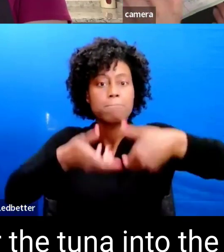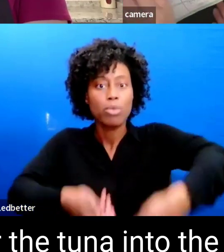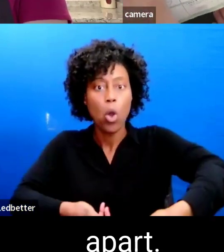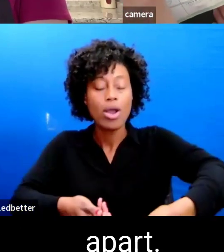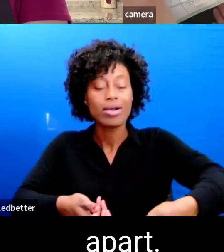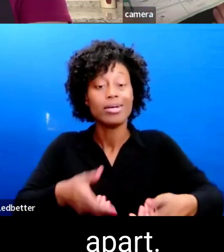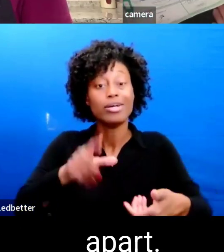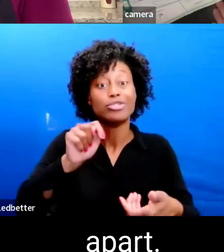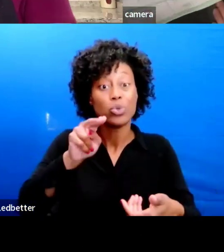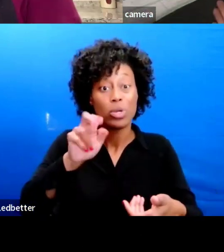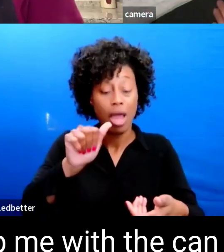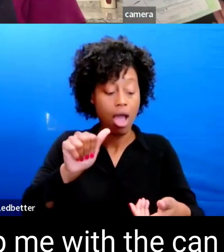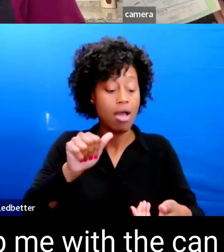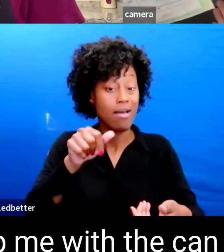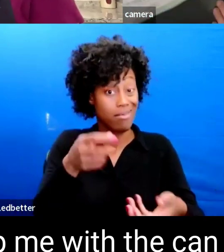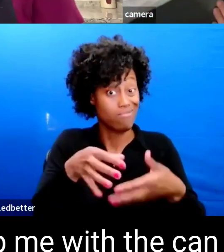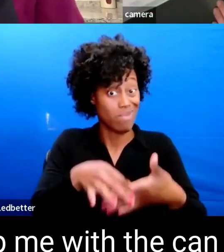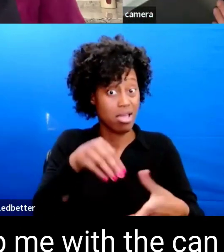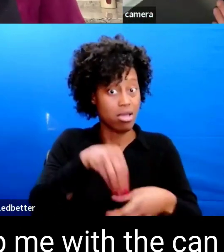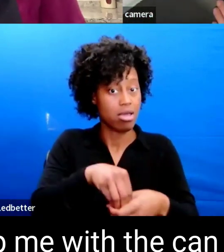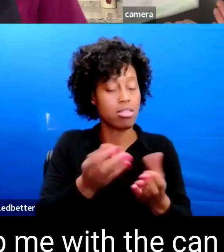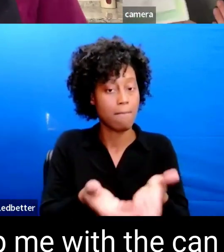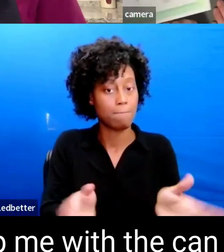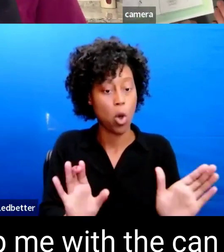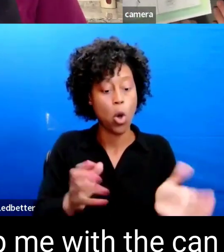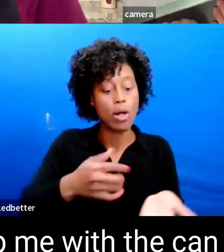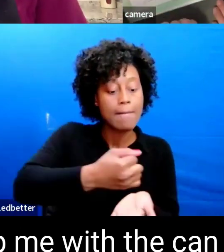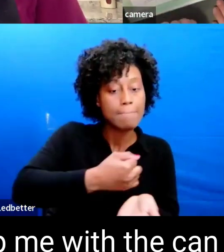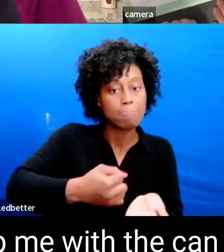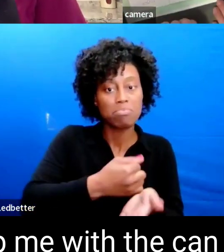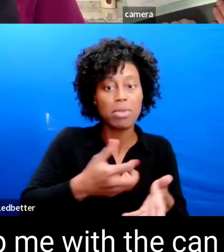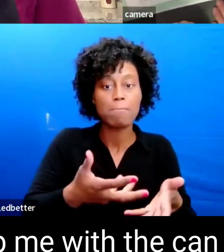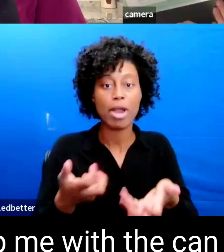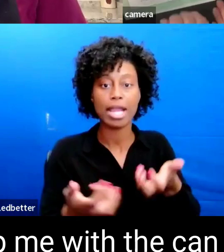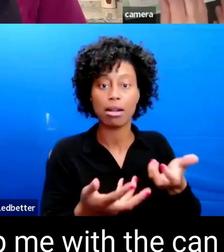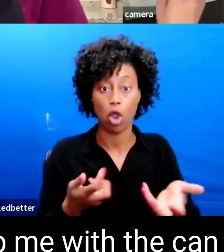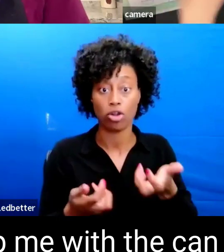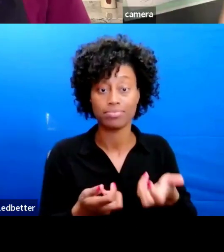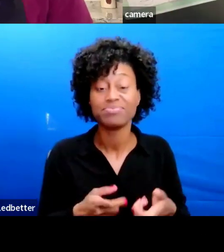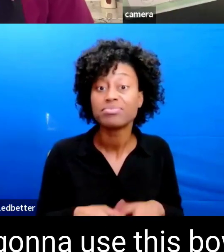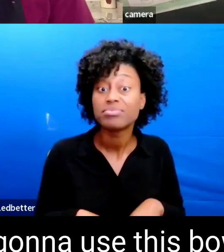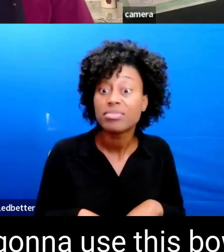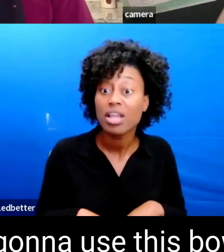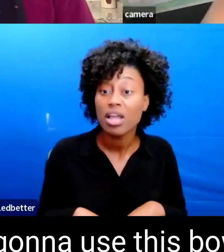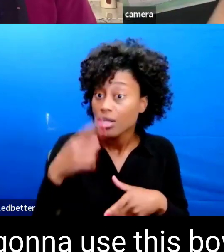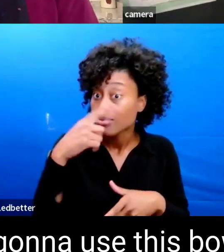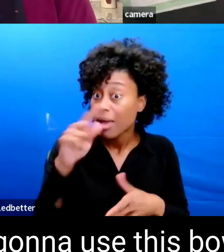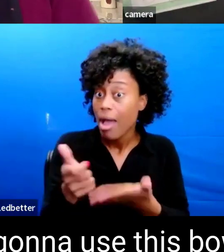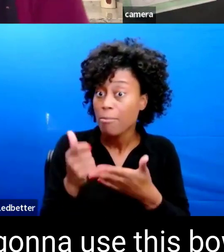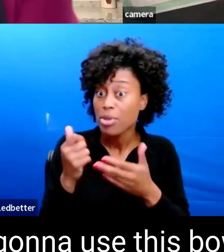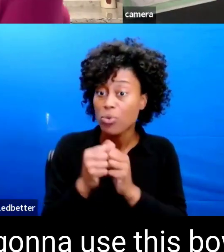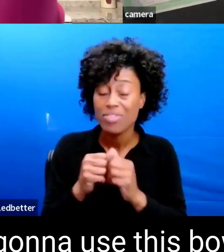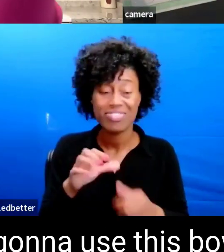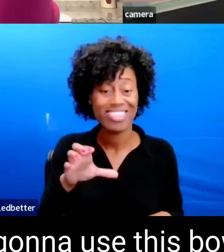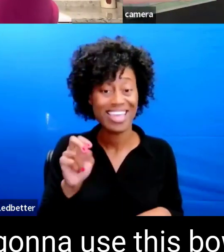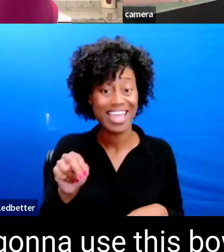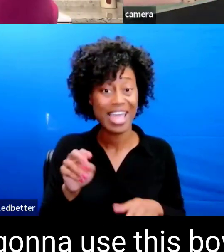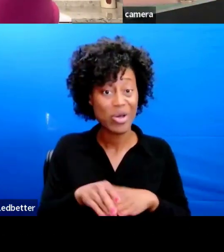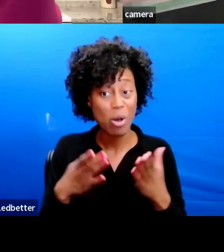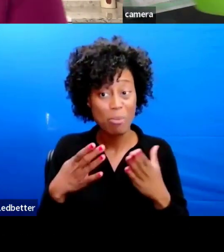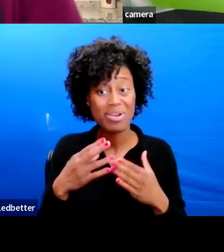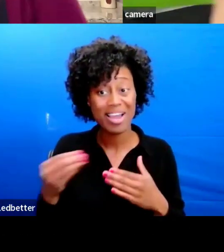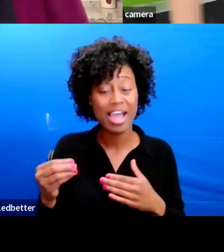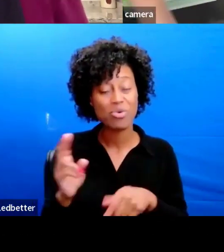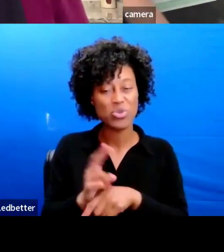bigger pieces apart. So would you help me with the can opener and the can of tuna? And we're going to use this bowl right